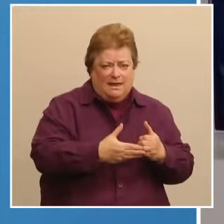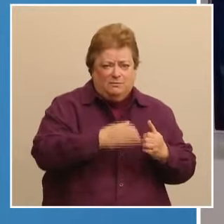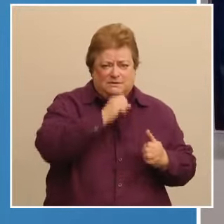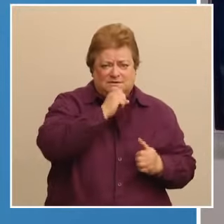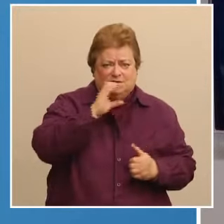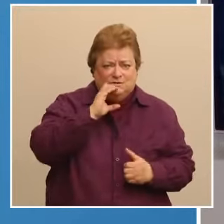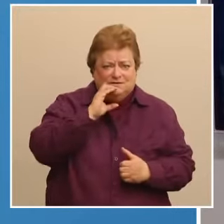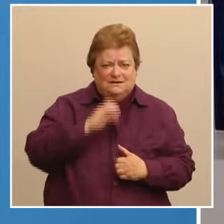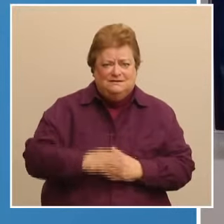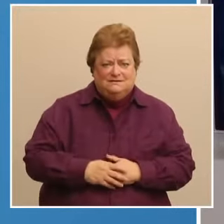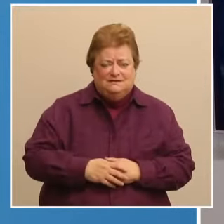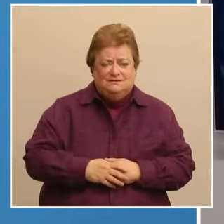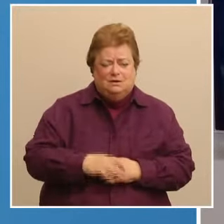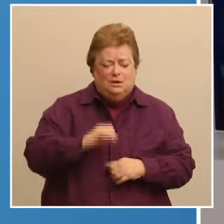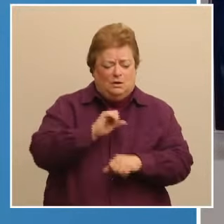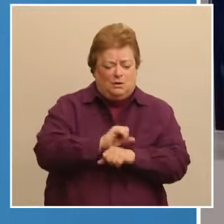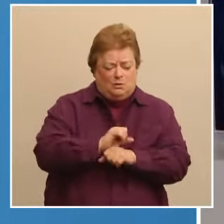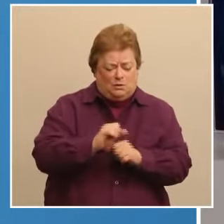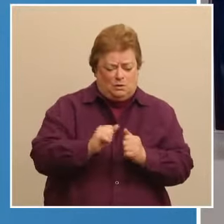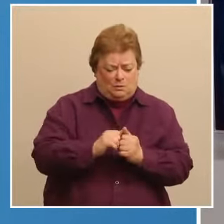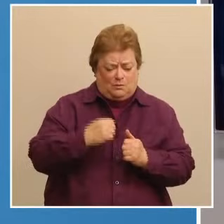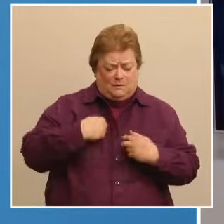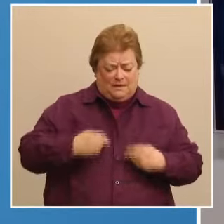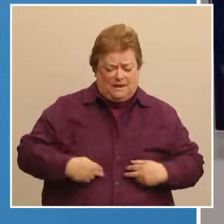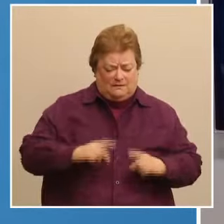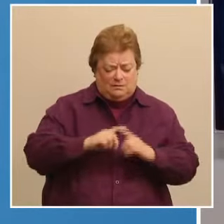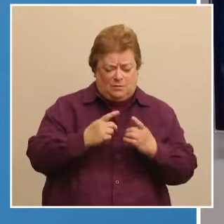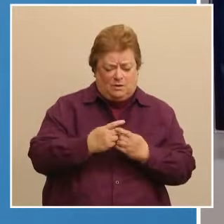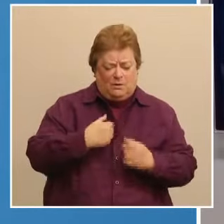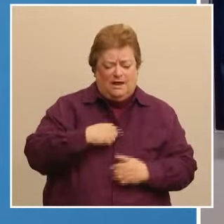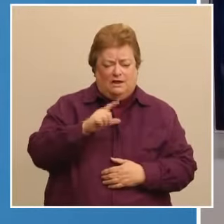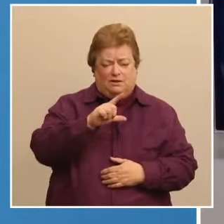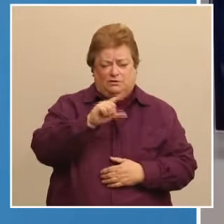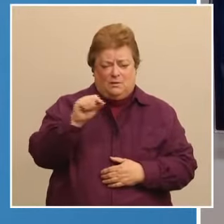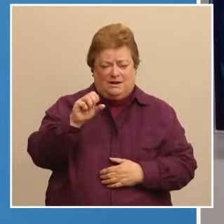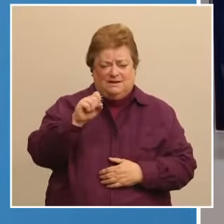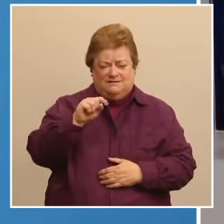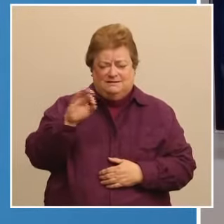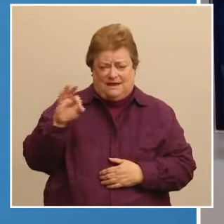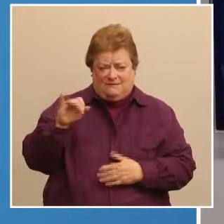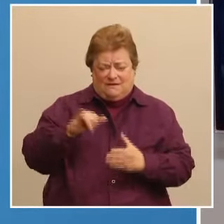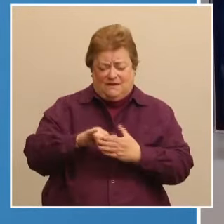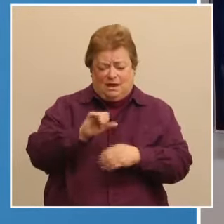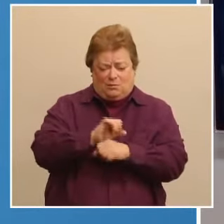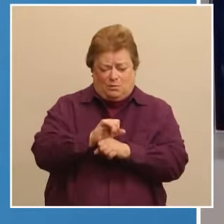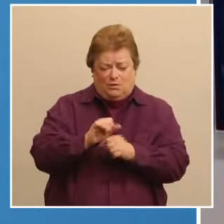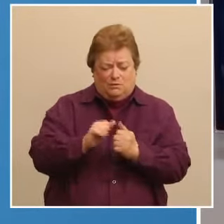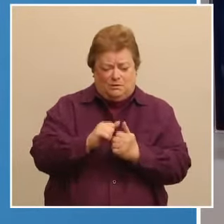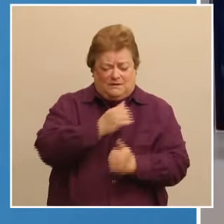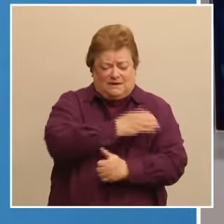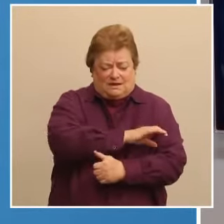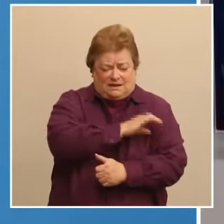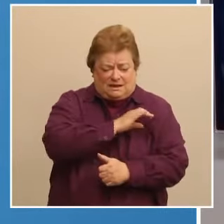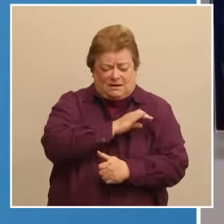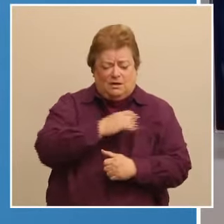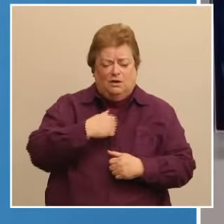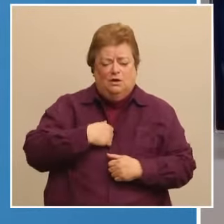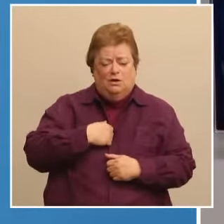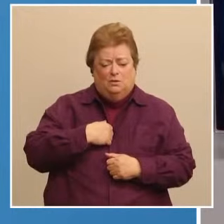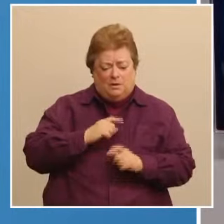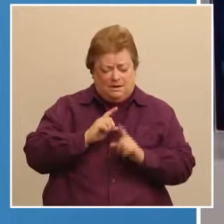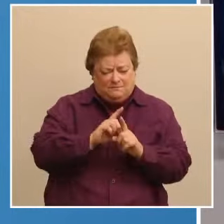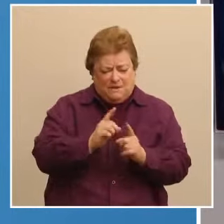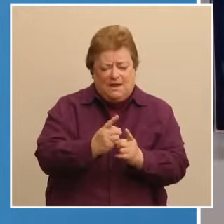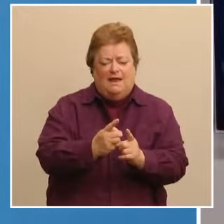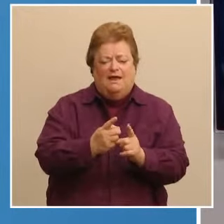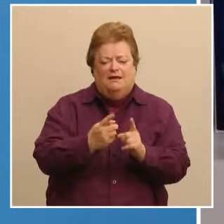Working closely with the health department, we've had 20 staff that participated in last Friday's clinic, and we escorted people around